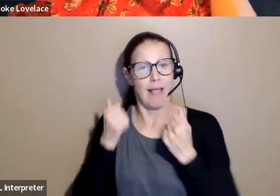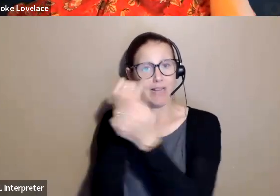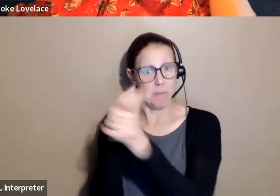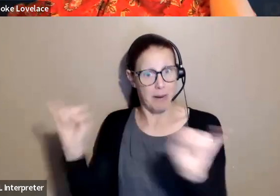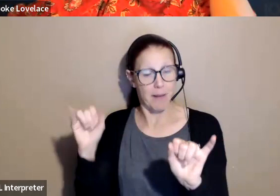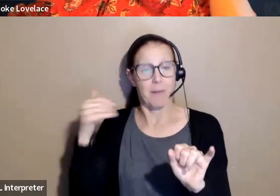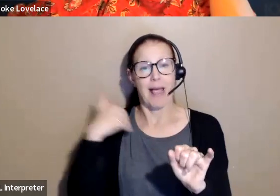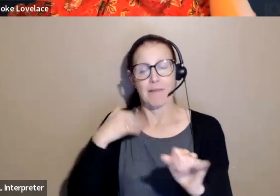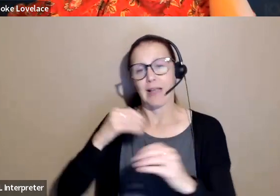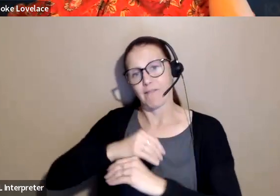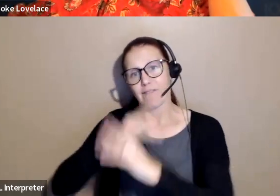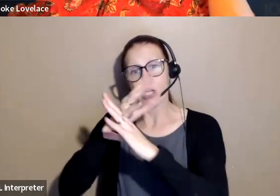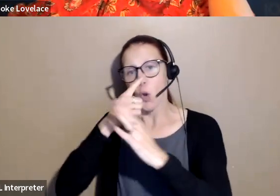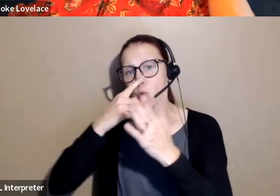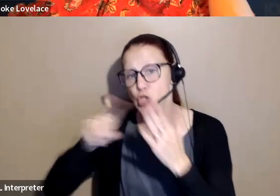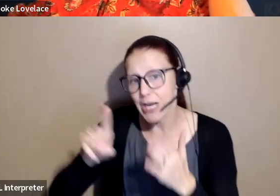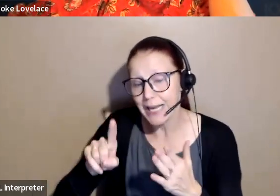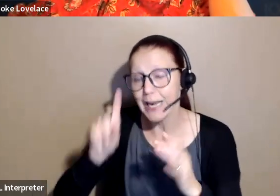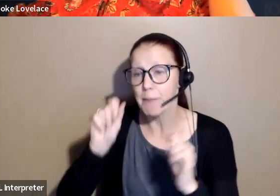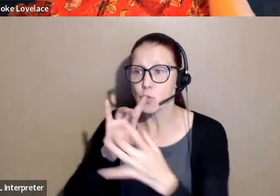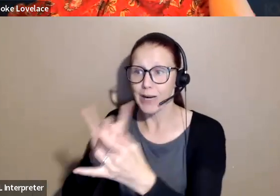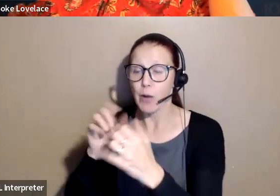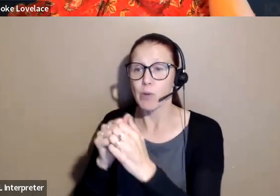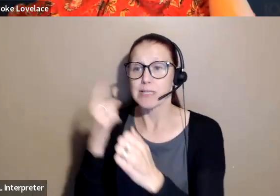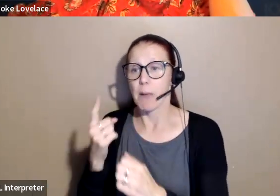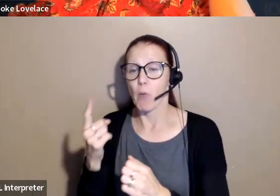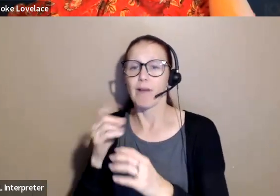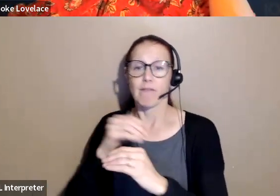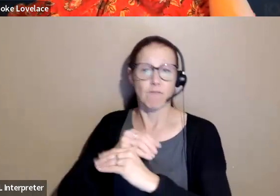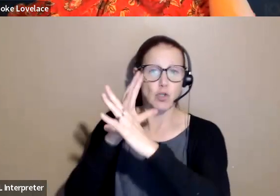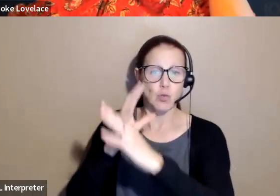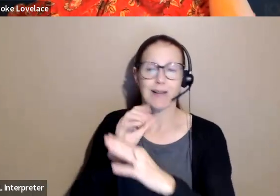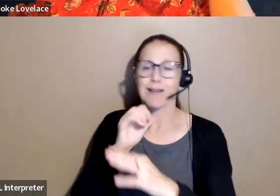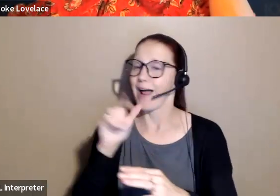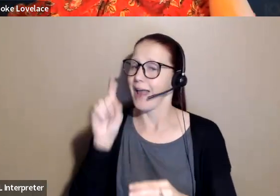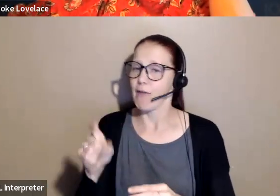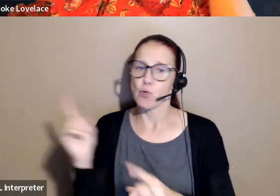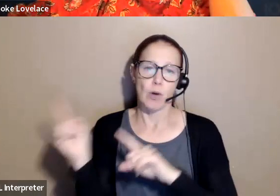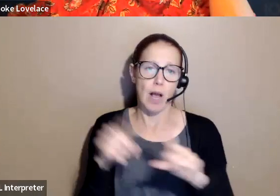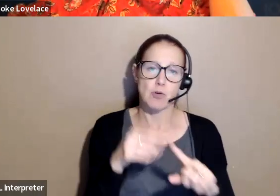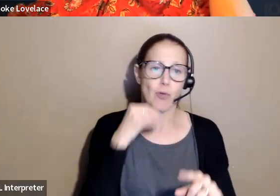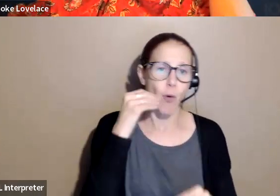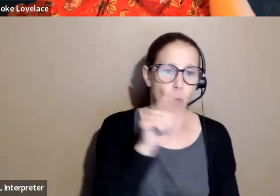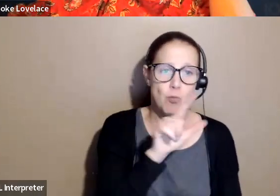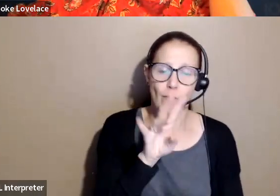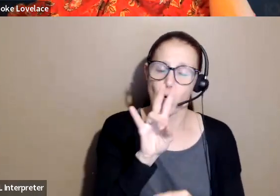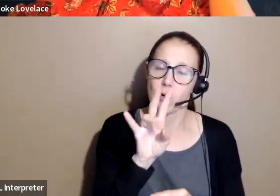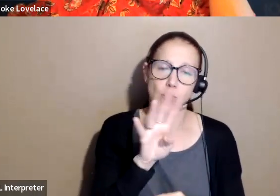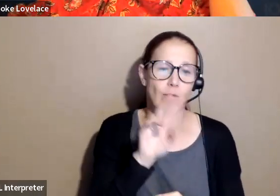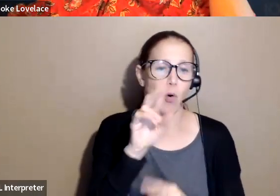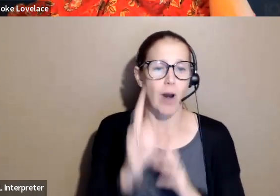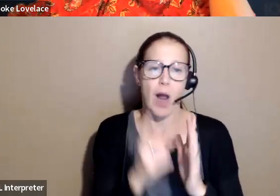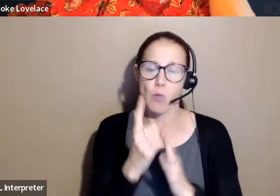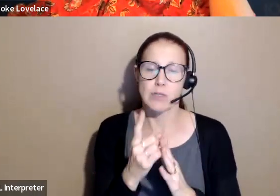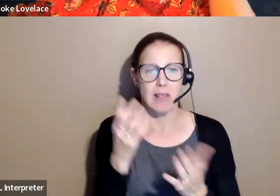video check-ins and things like that, and being able to connect with somebody virtually rather than having to have them in the home 24/7 or however much time they might be